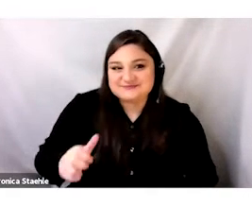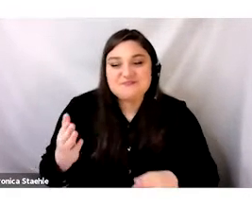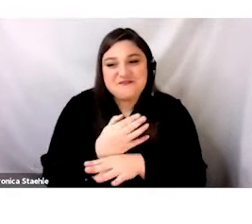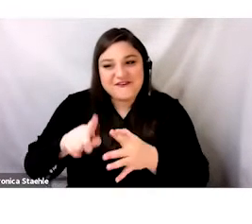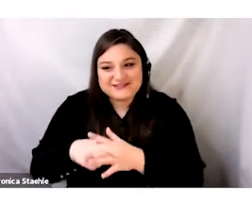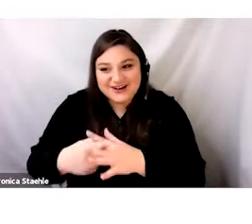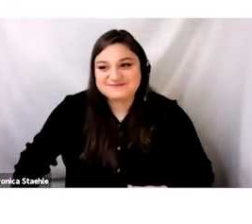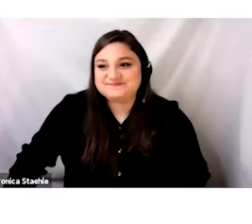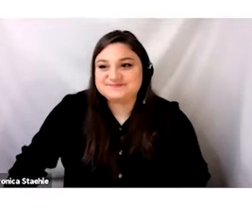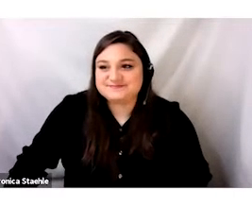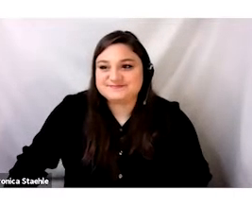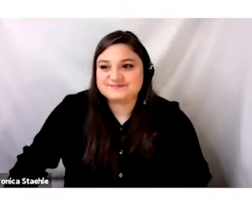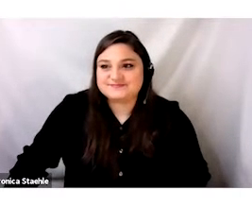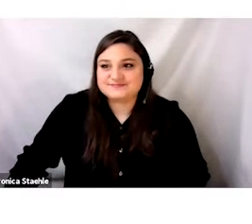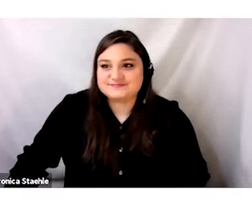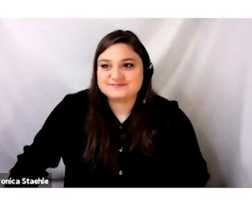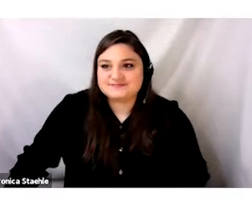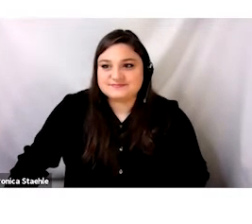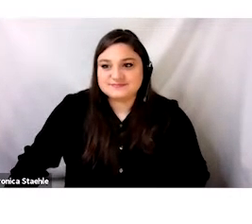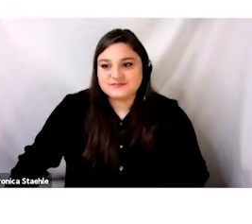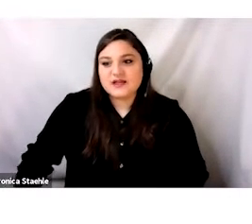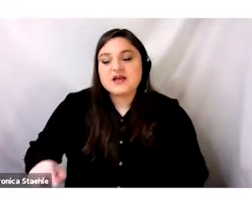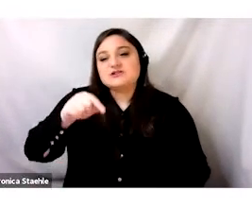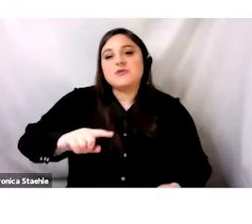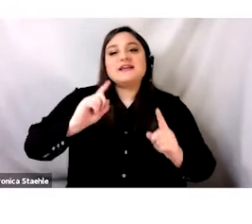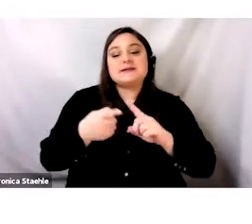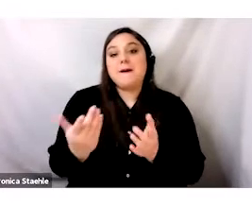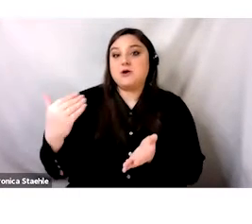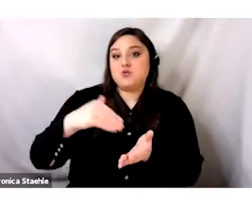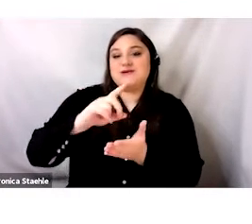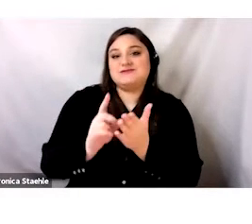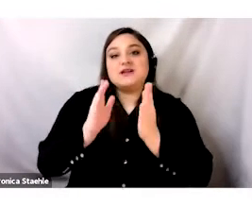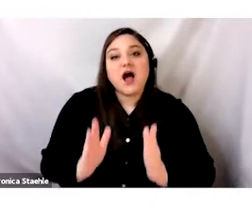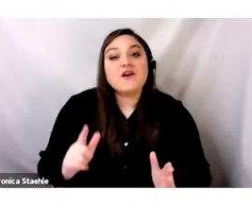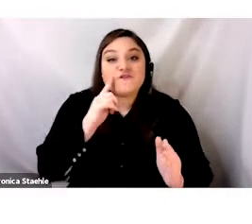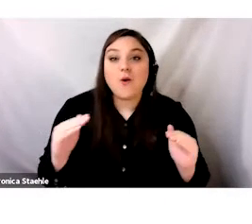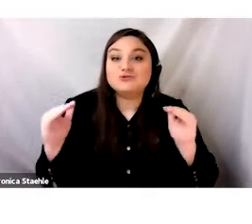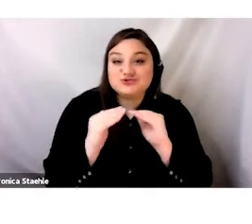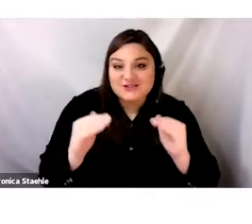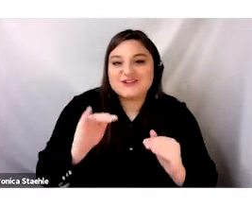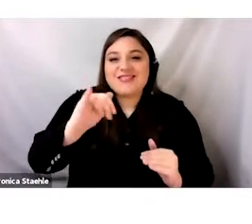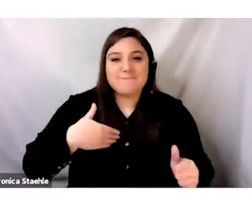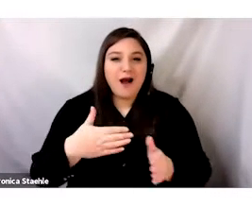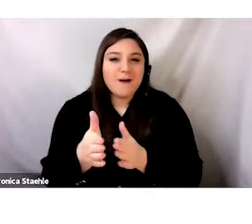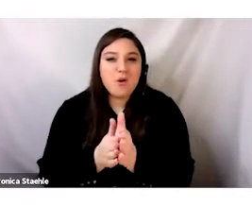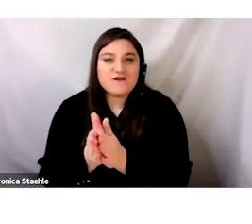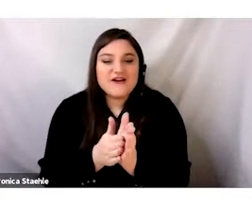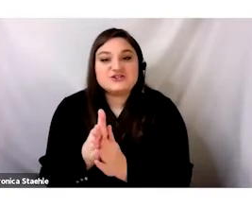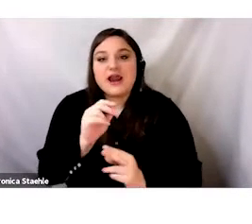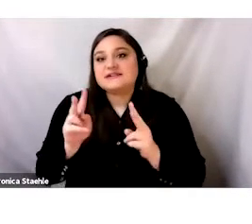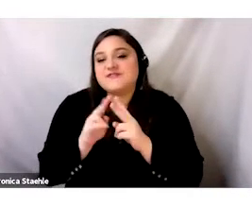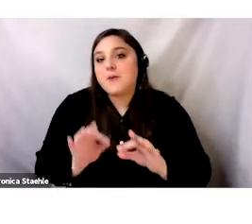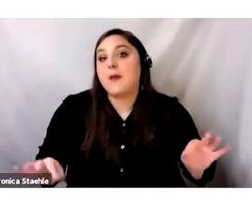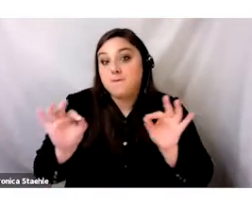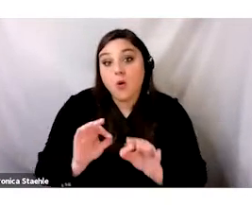okay? And so it's really about being a redesigner for justice and my motivation. And this is important because I believe any spaces